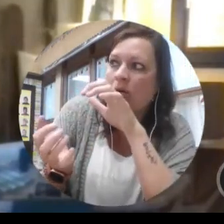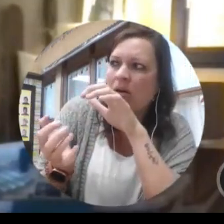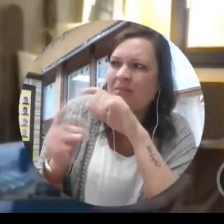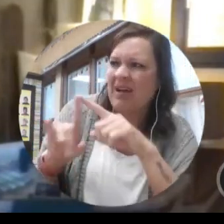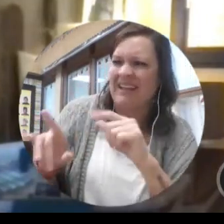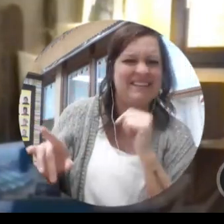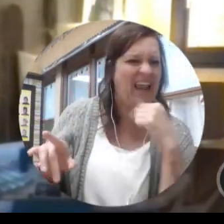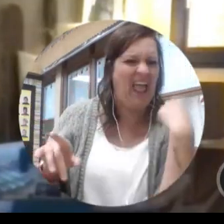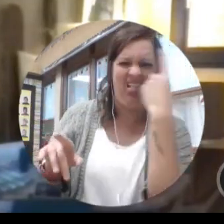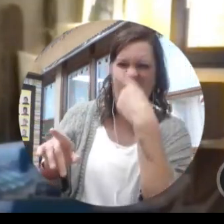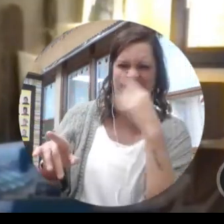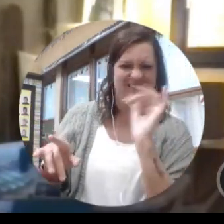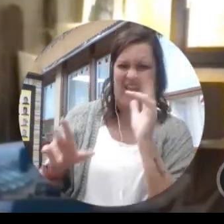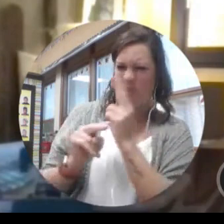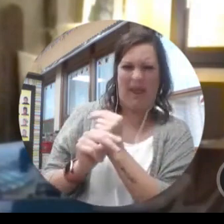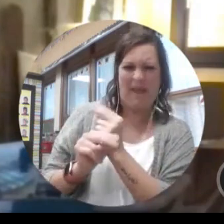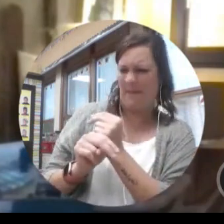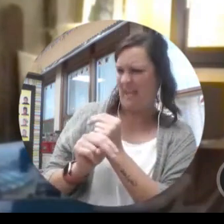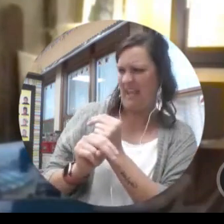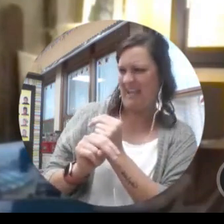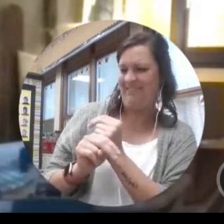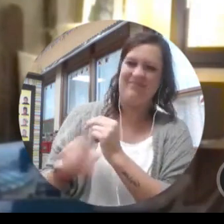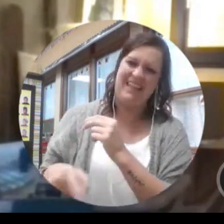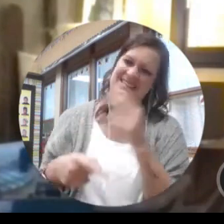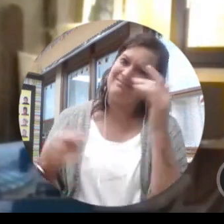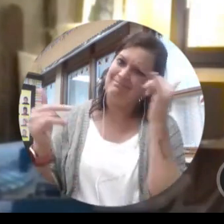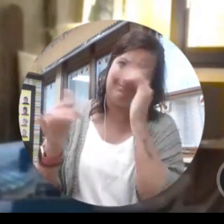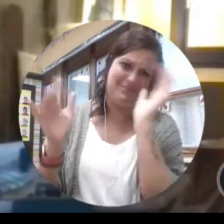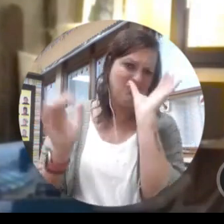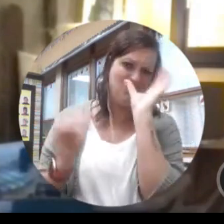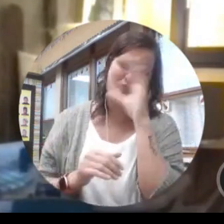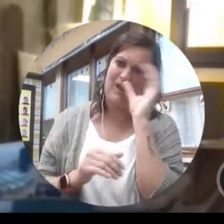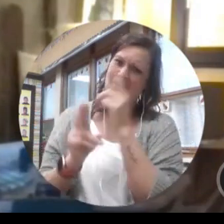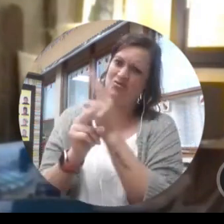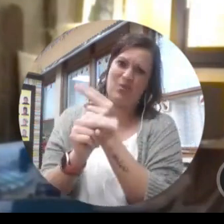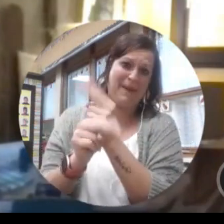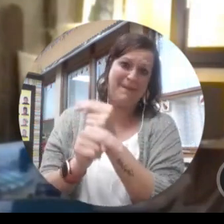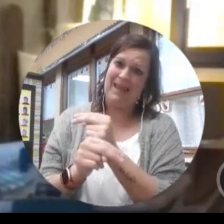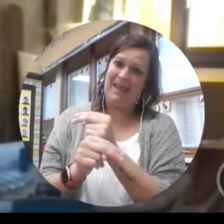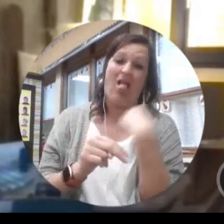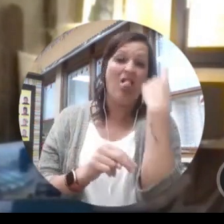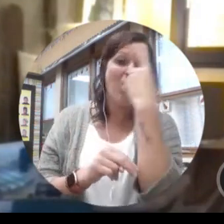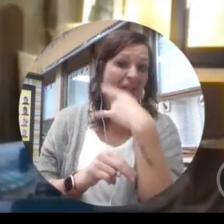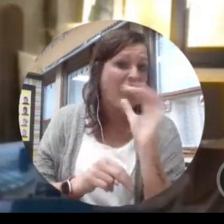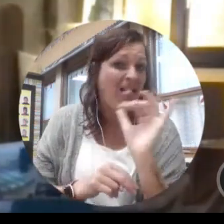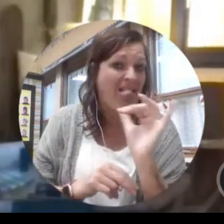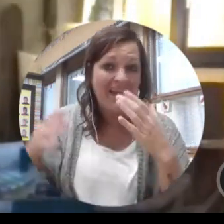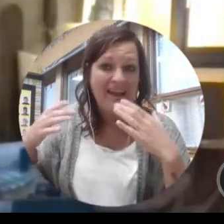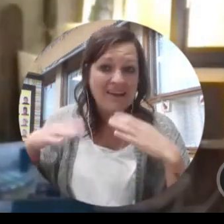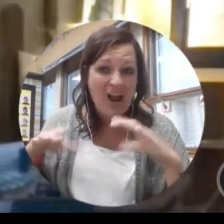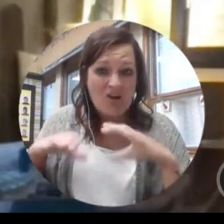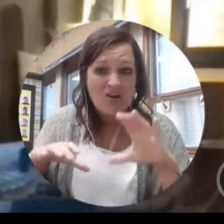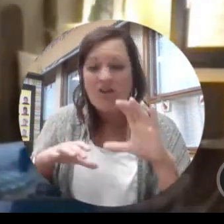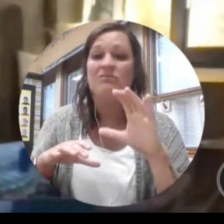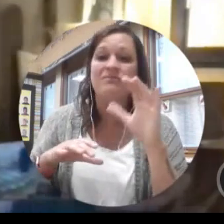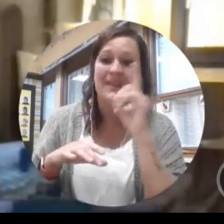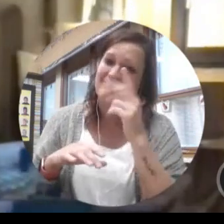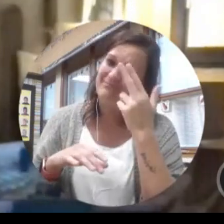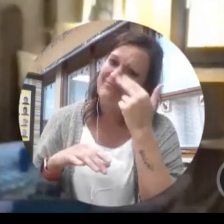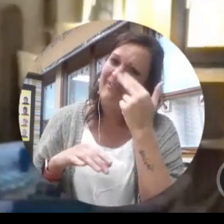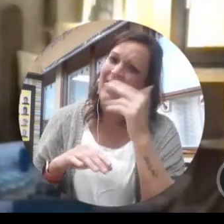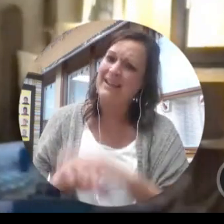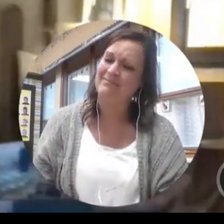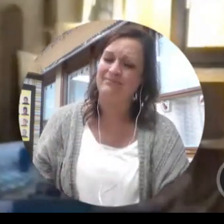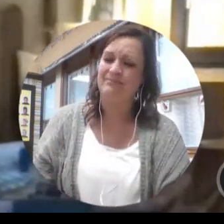I said. "More like a, you wascally walk rabbit," Jack said in an Elmer Fudd voice. The other kids stopped talking.